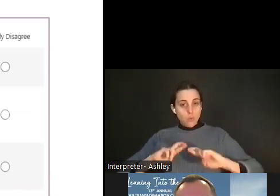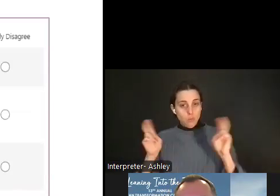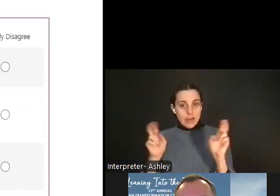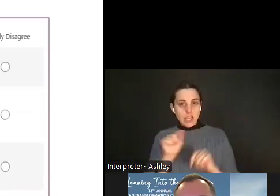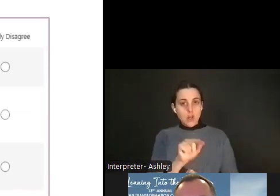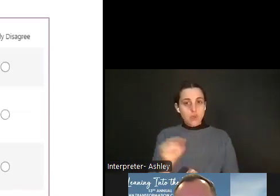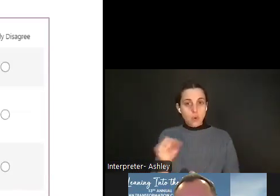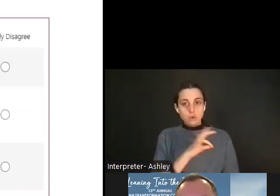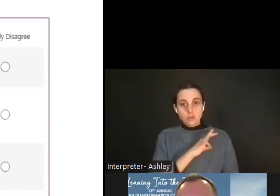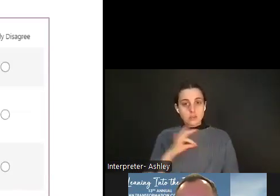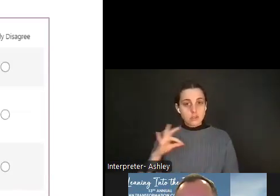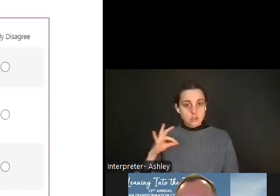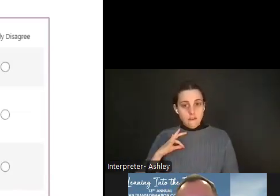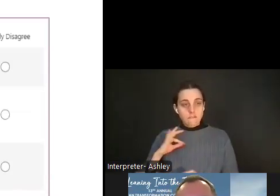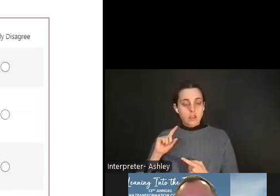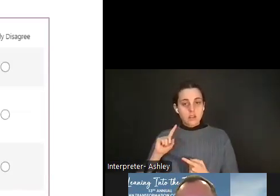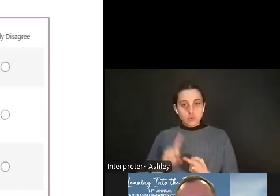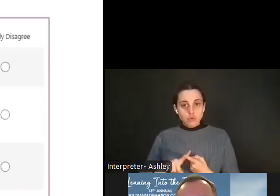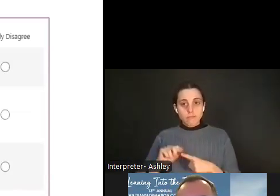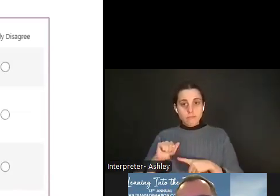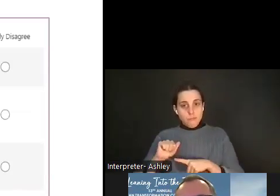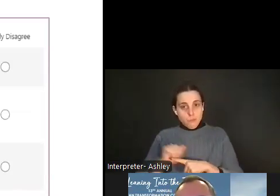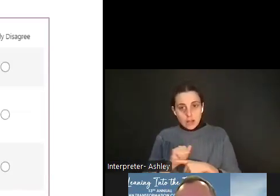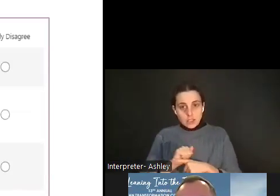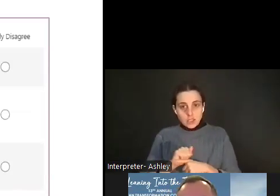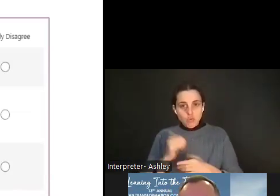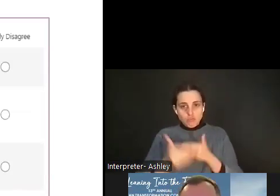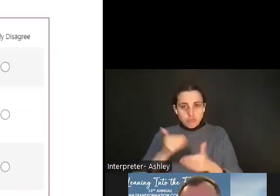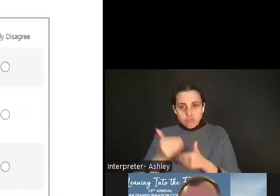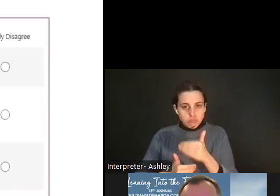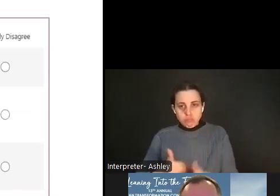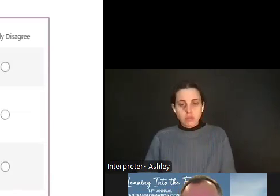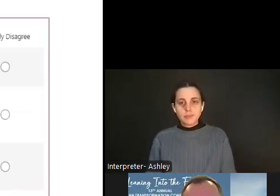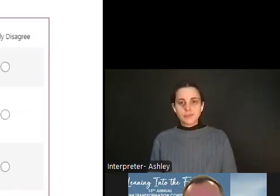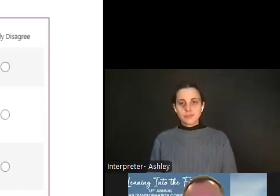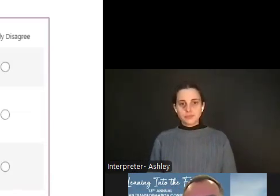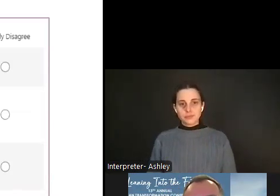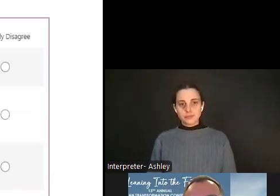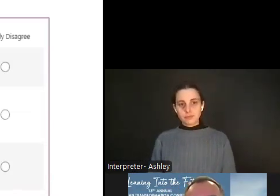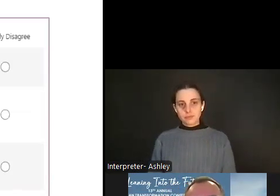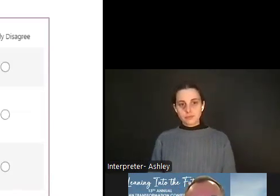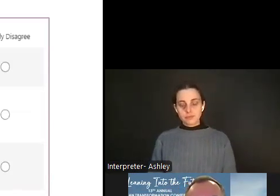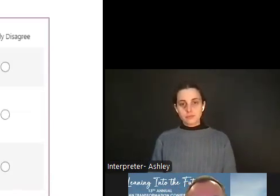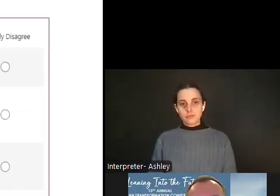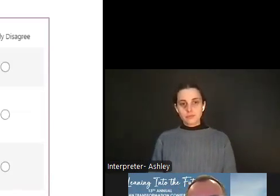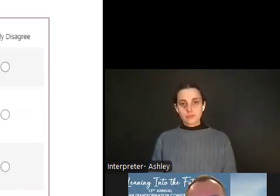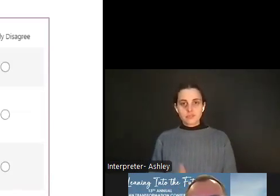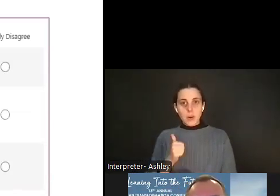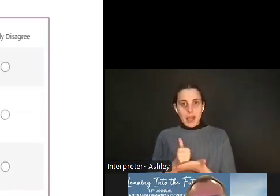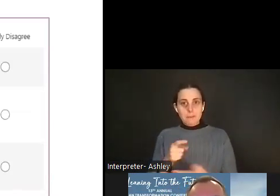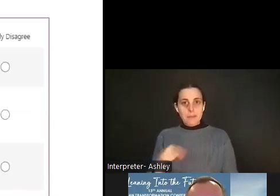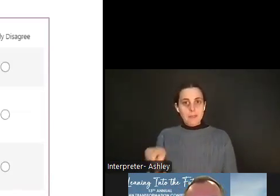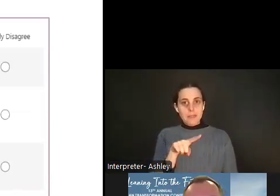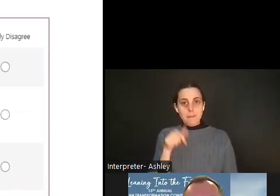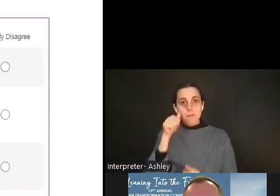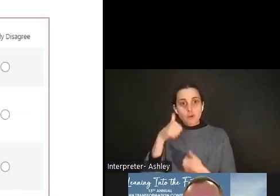our staff to practice what we teach them? So remember those lean inputs, those train and